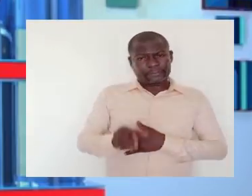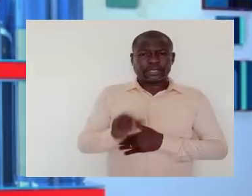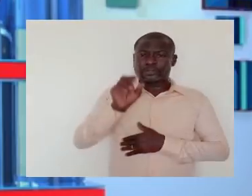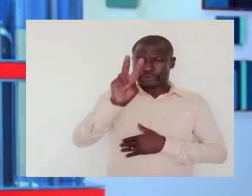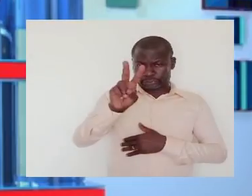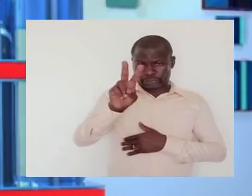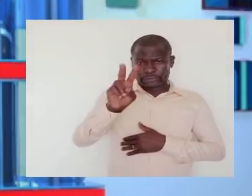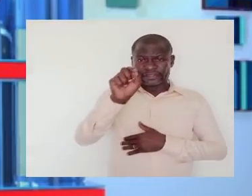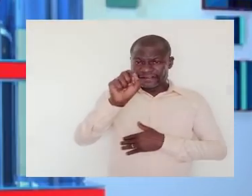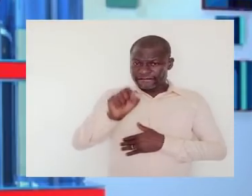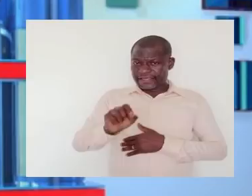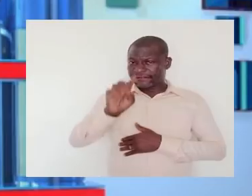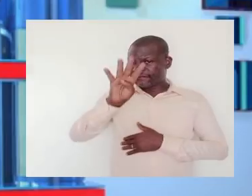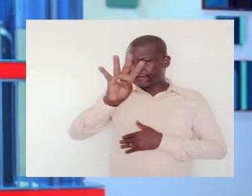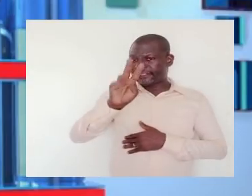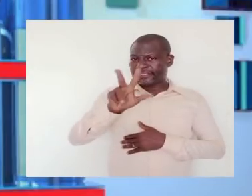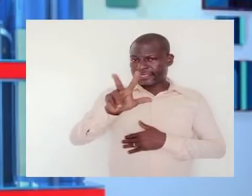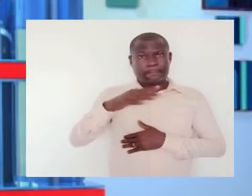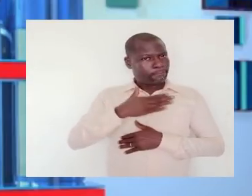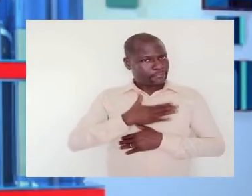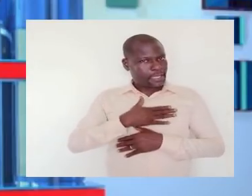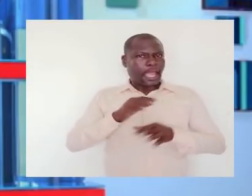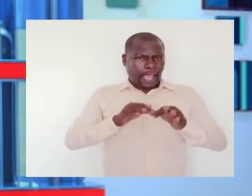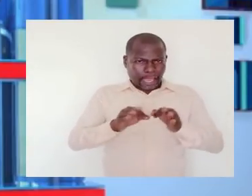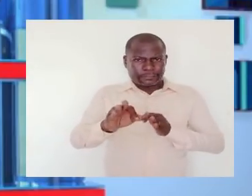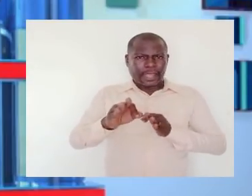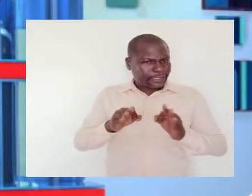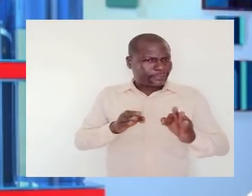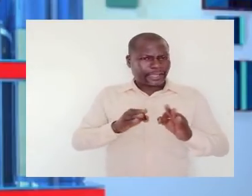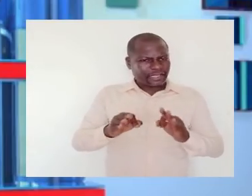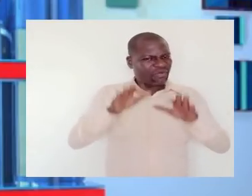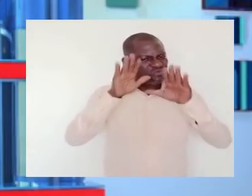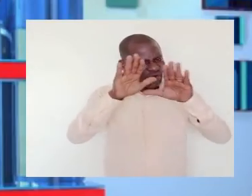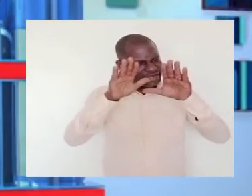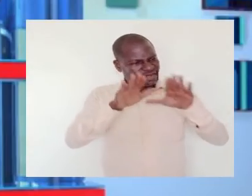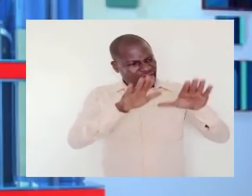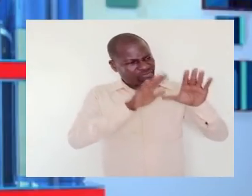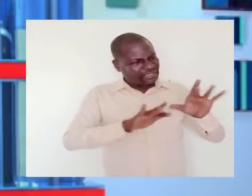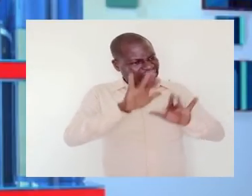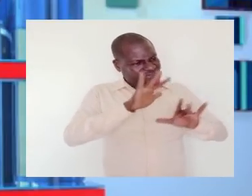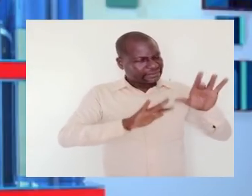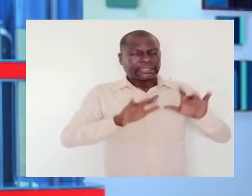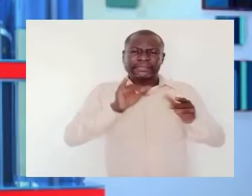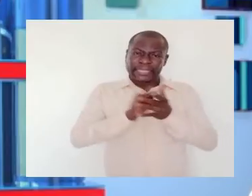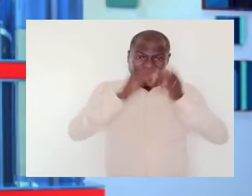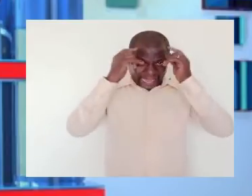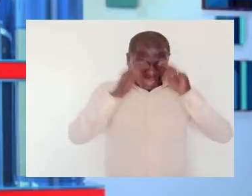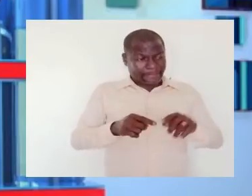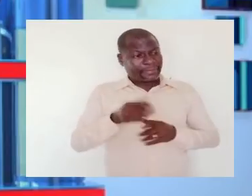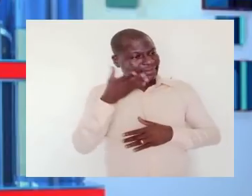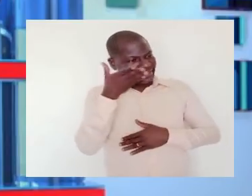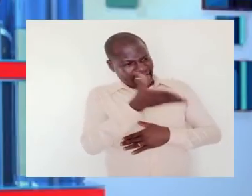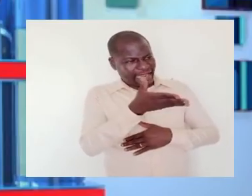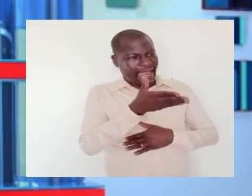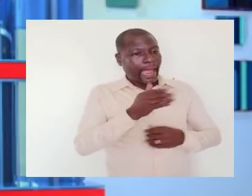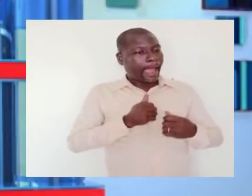verse 43 no megina so akyerekyere omu se anwanwade ne nsanchirane esi ye wo Bible mu ebra kristosom sha